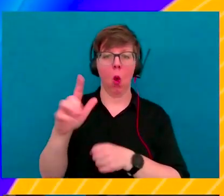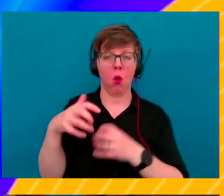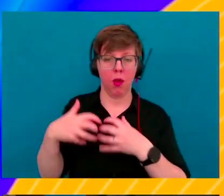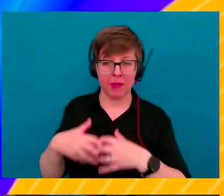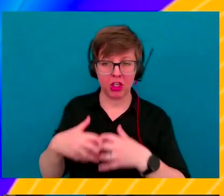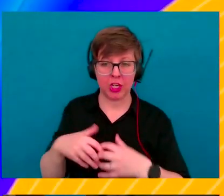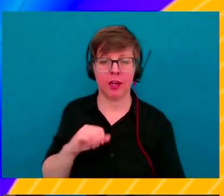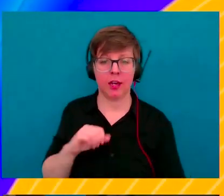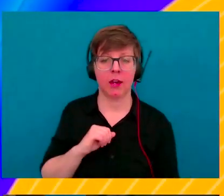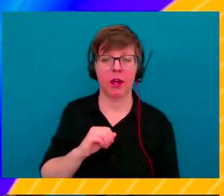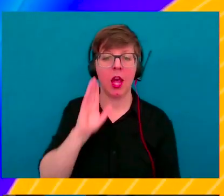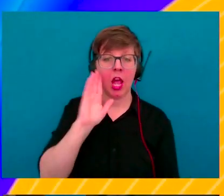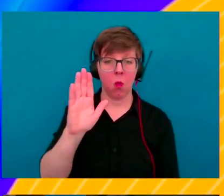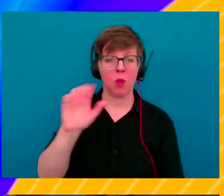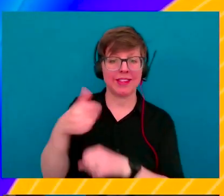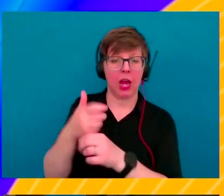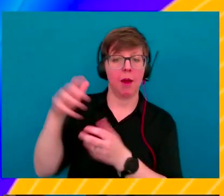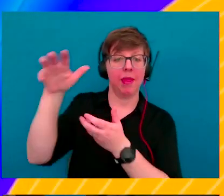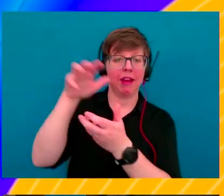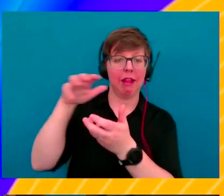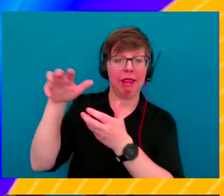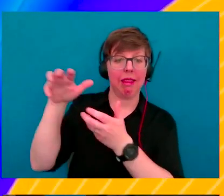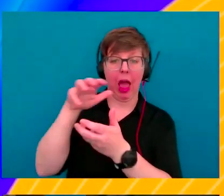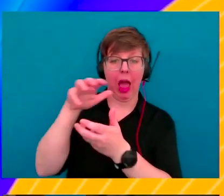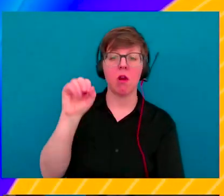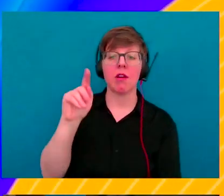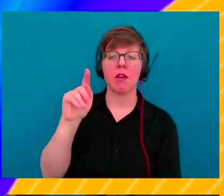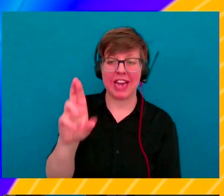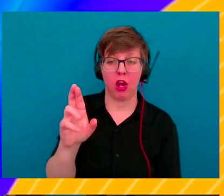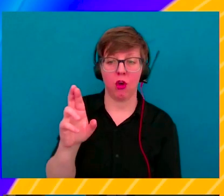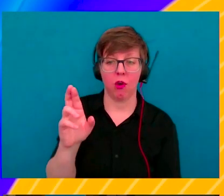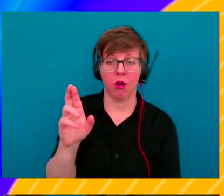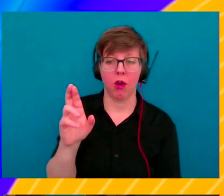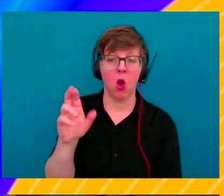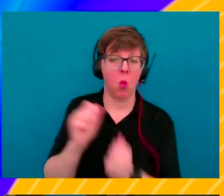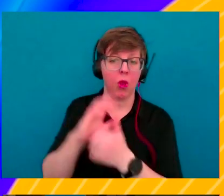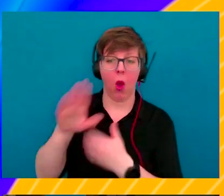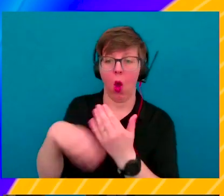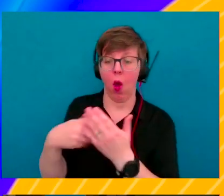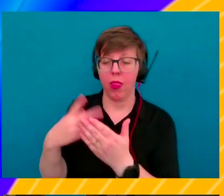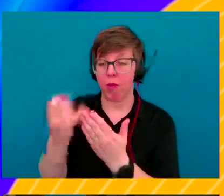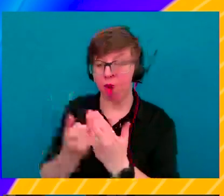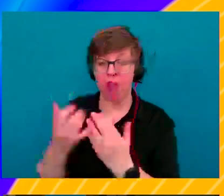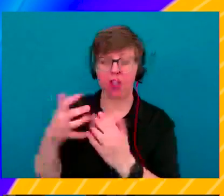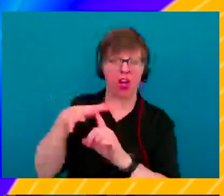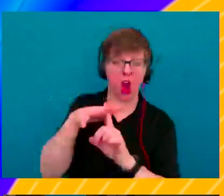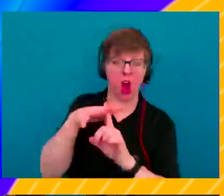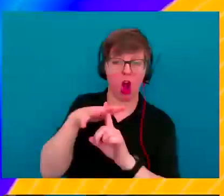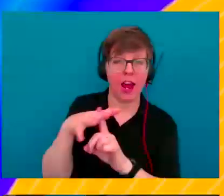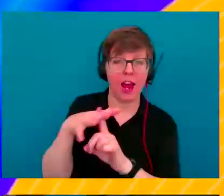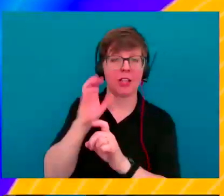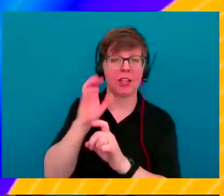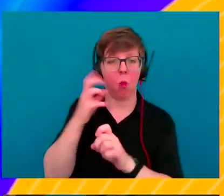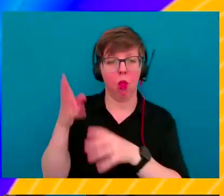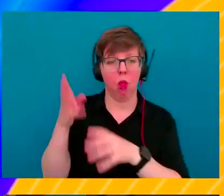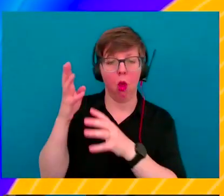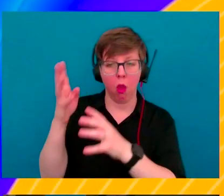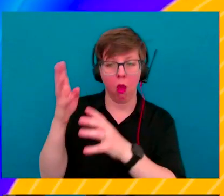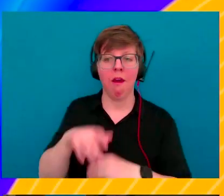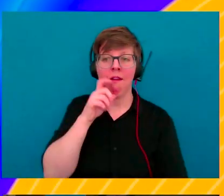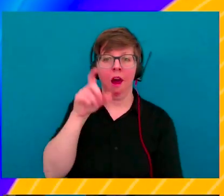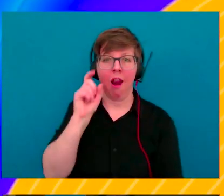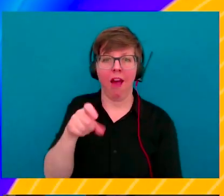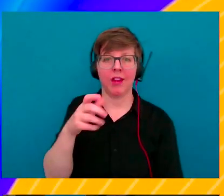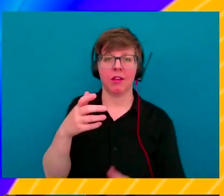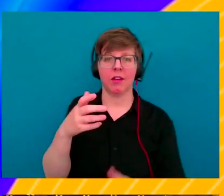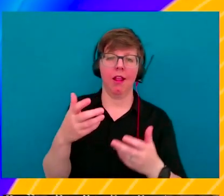loaded into that. And you'll see as we start doing things with push and pull with Git, not having to fuss with credentials is amazing. I could have used this